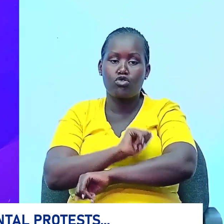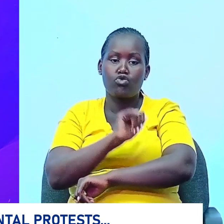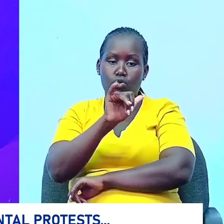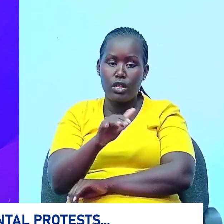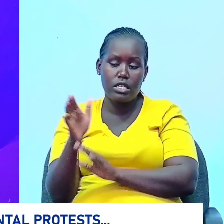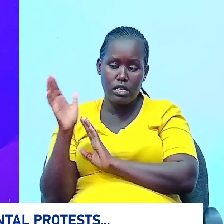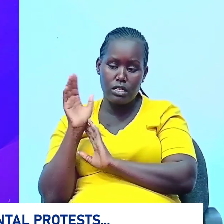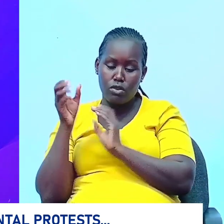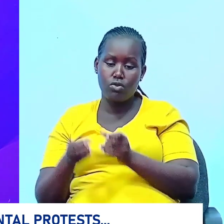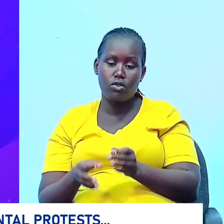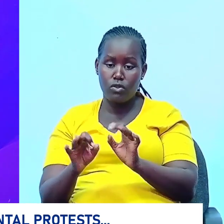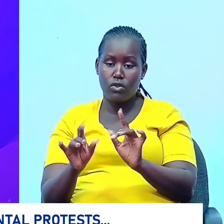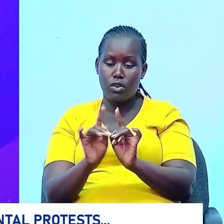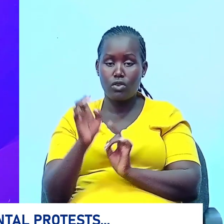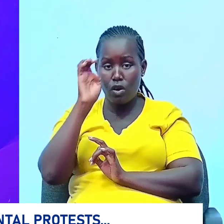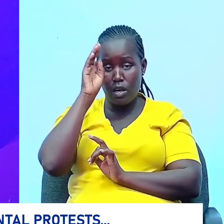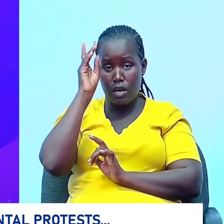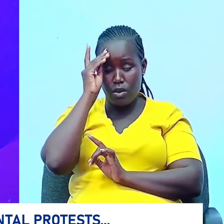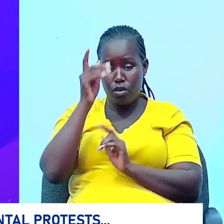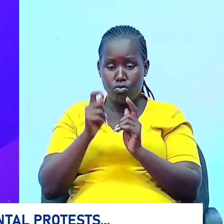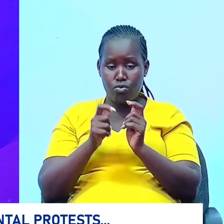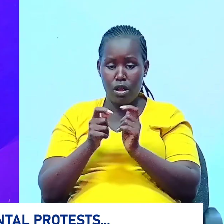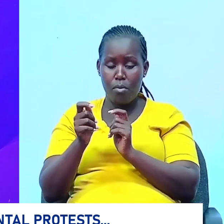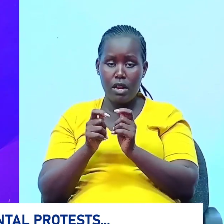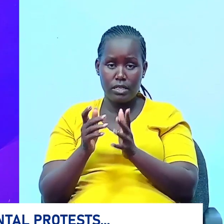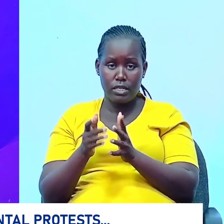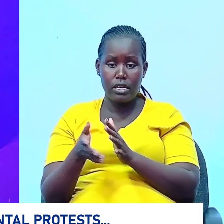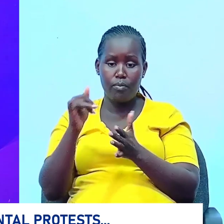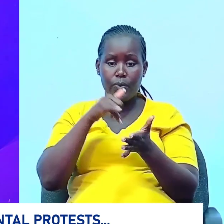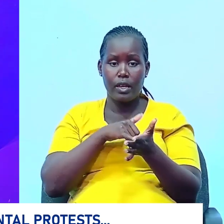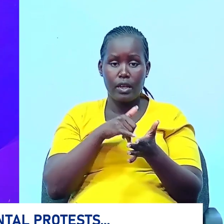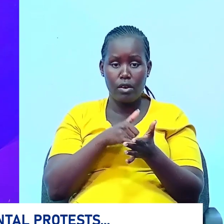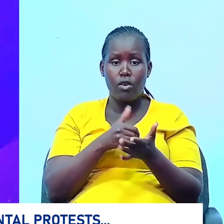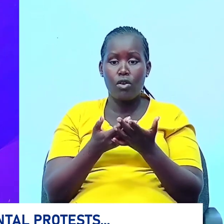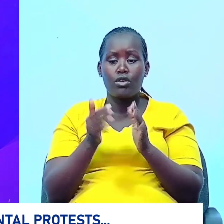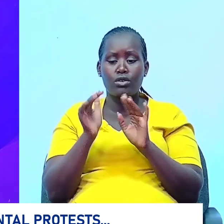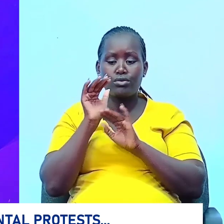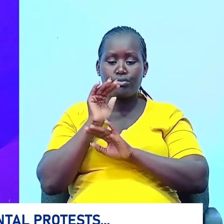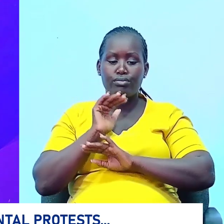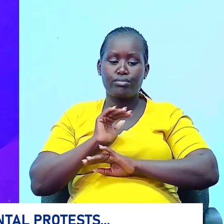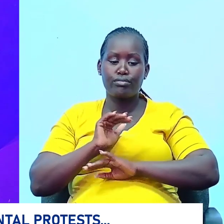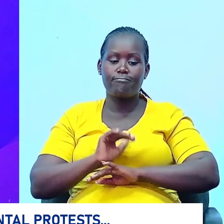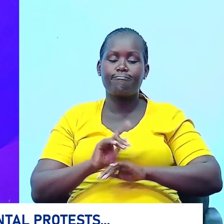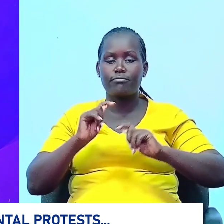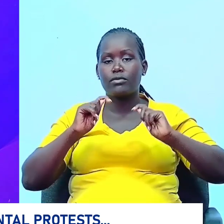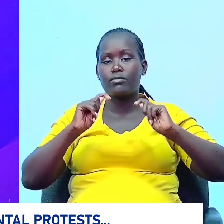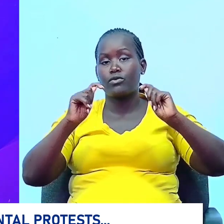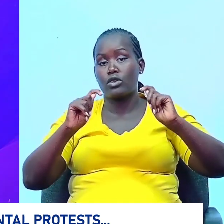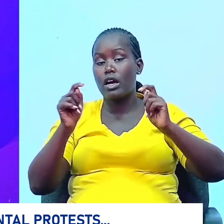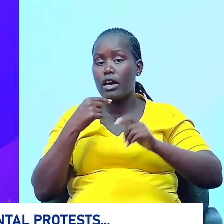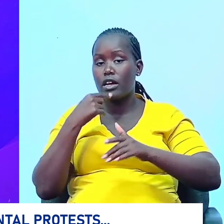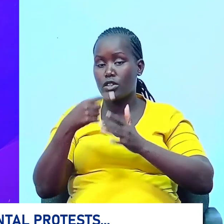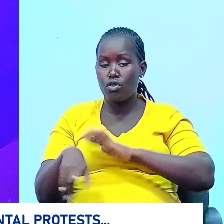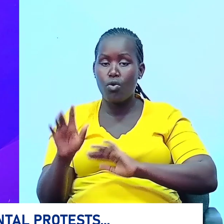Security officials and education administrators intervened to calm the unrest and ensured